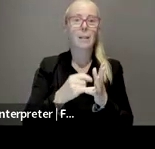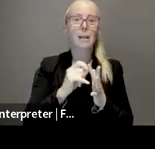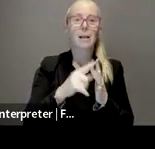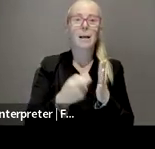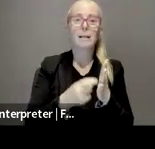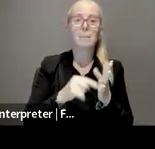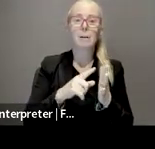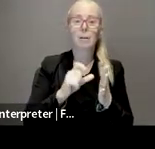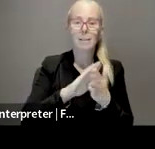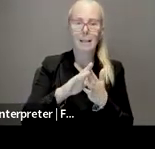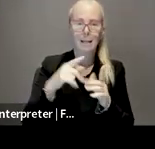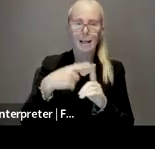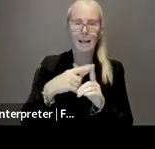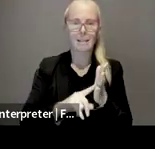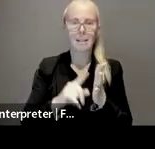Geshido, please email me,